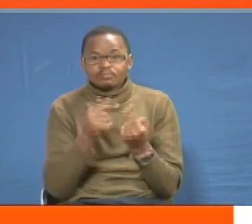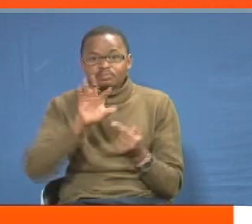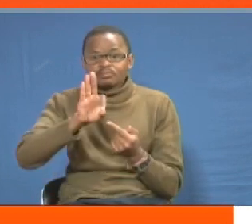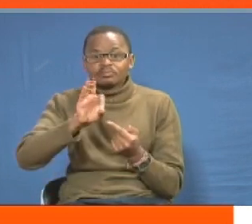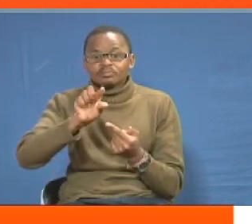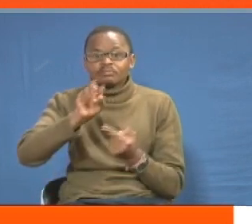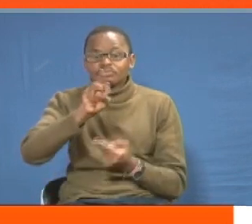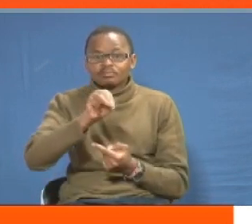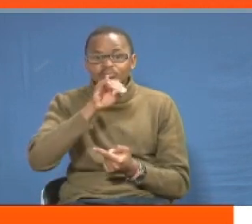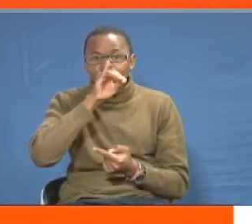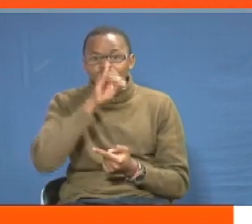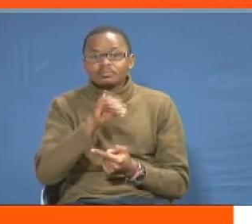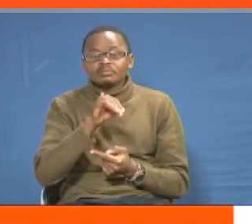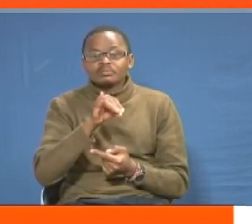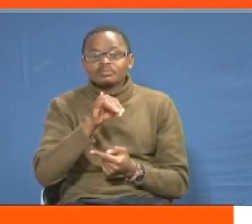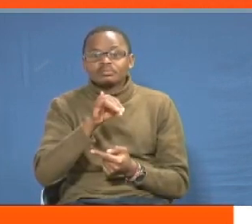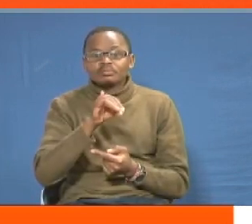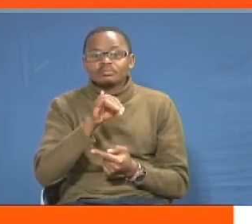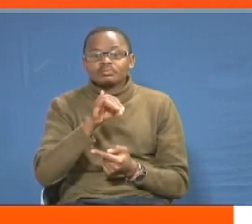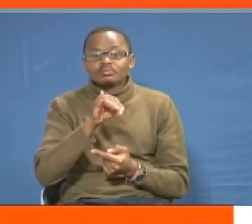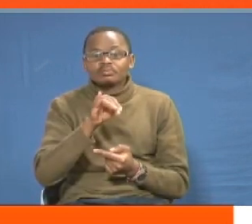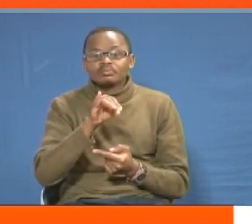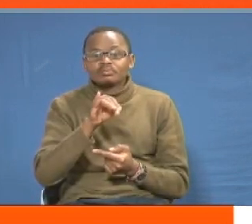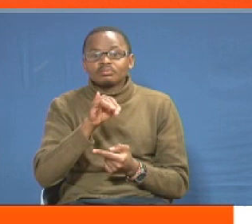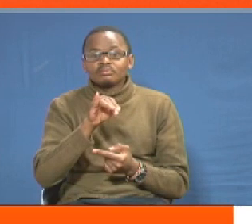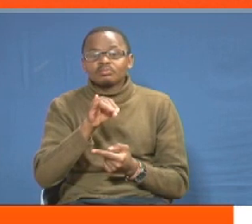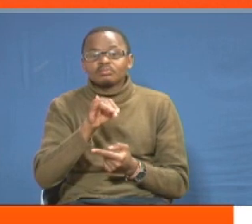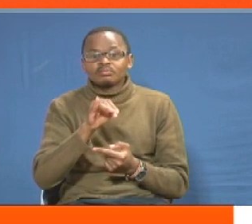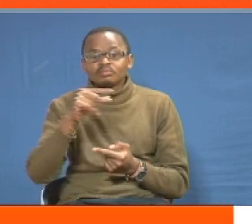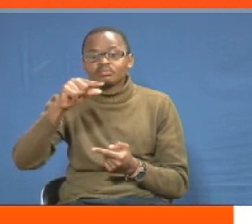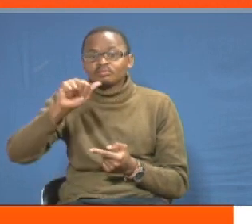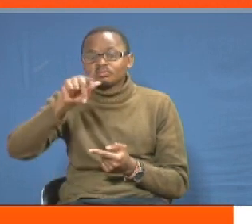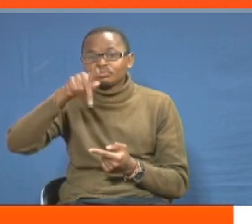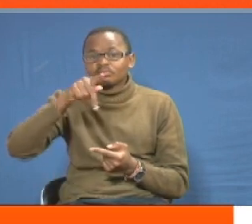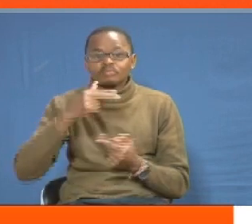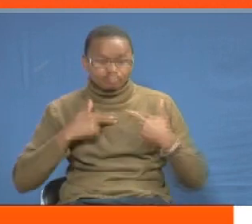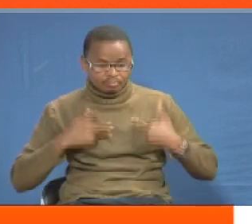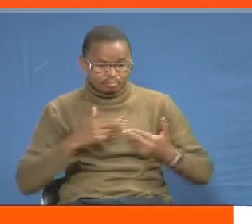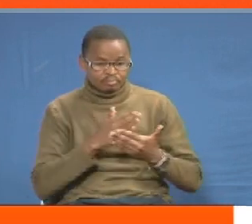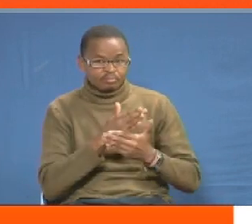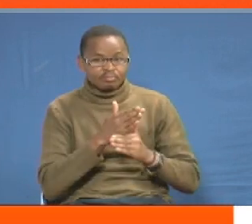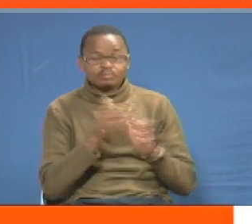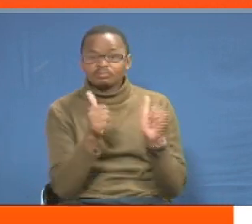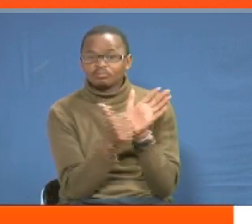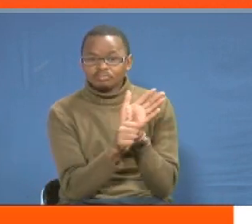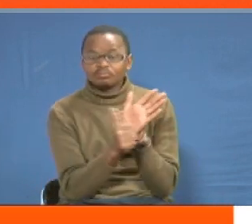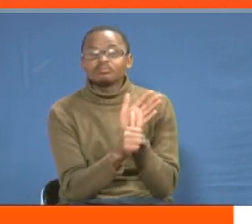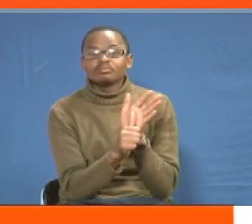vice, FGM is a breach. I mean, it's a human rights issue.